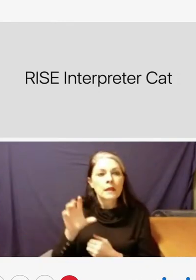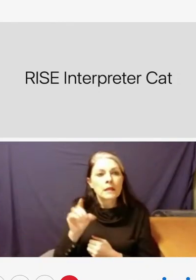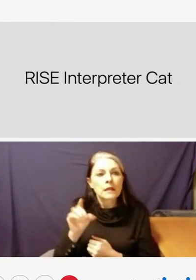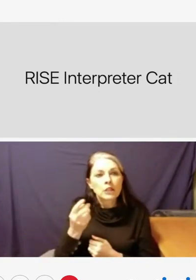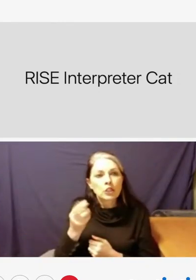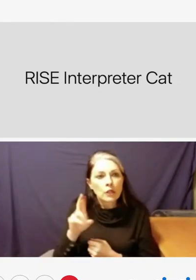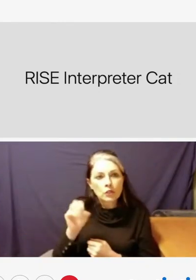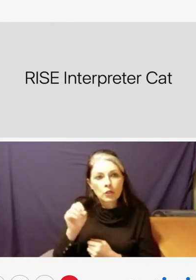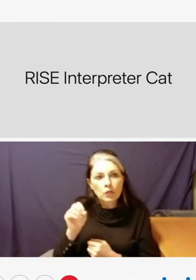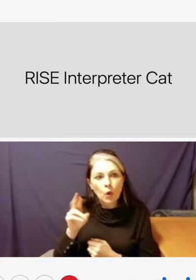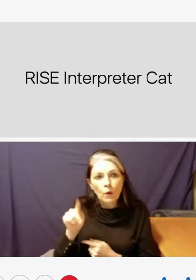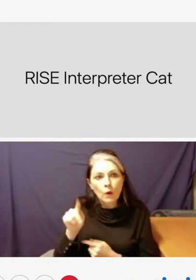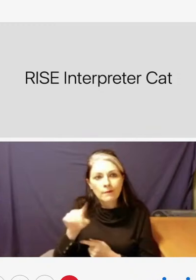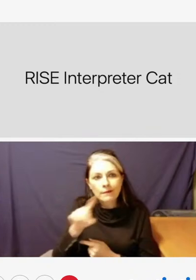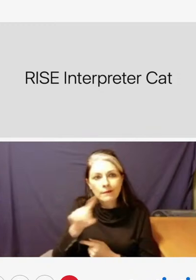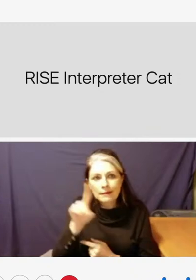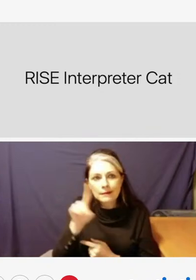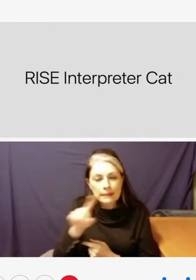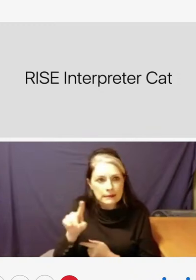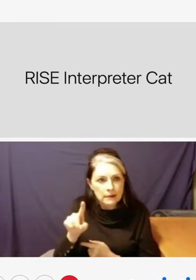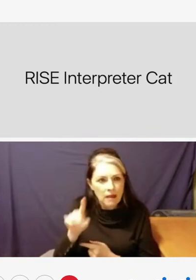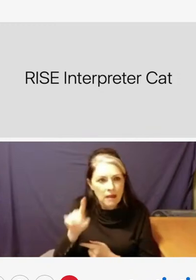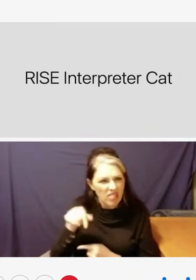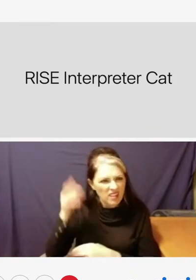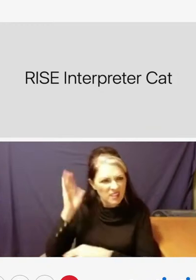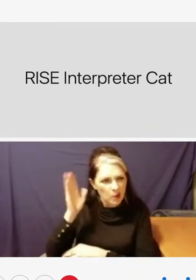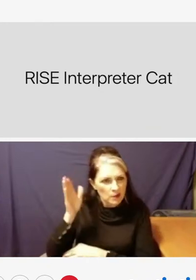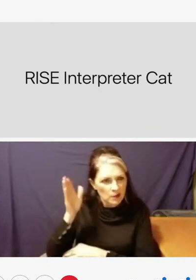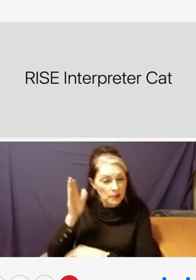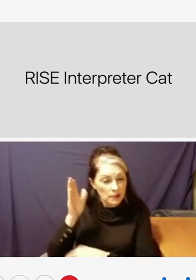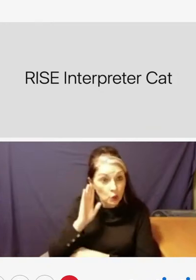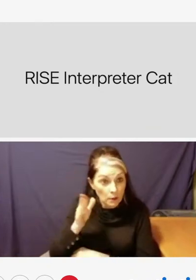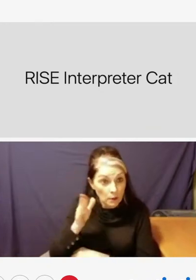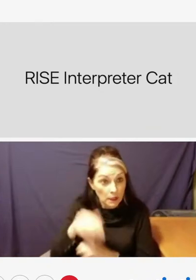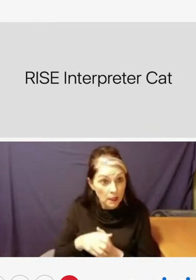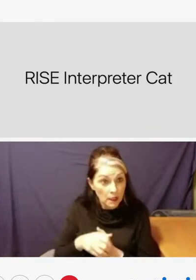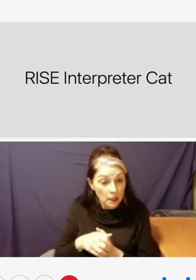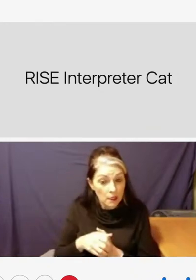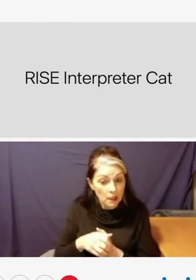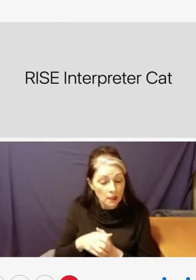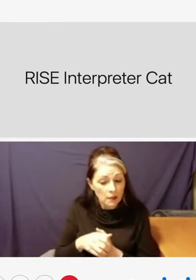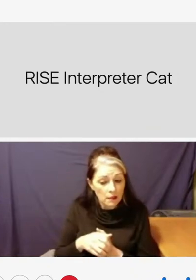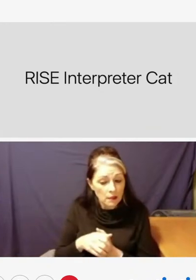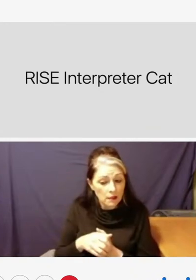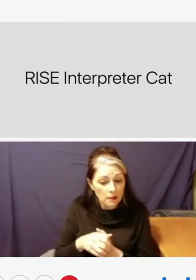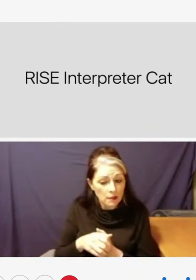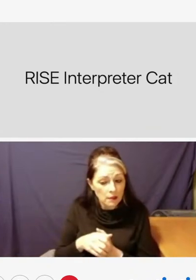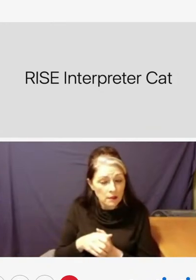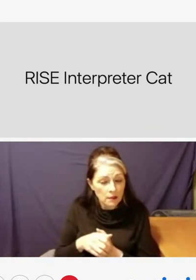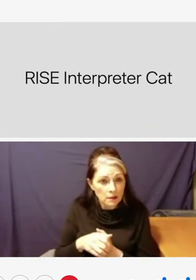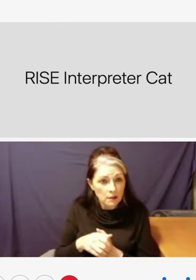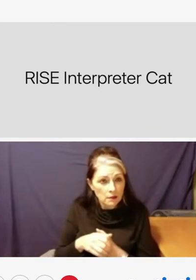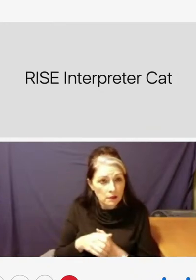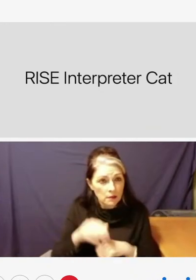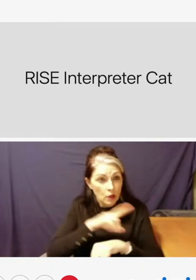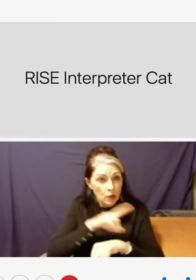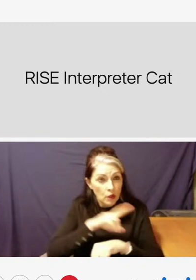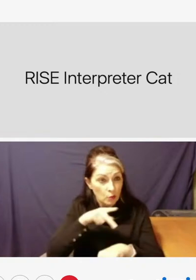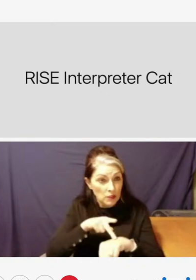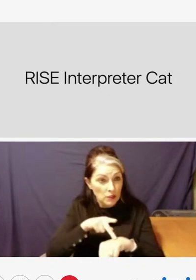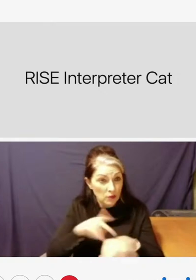communic is this presentation going to be um done to principles are they going to be receiving this information